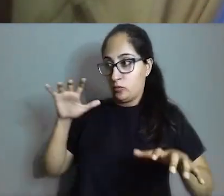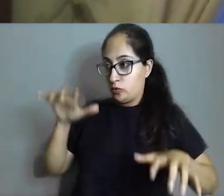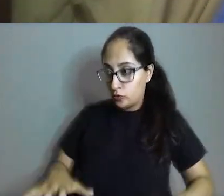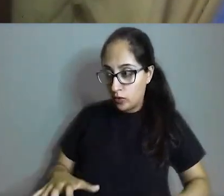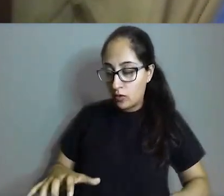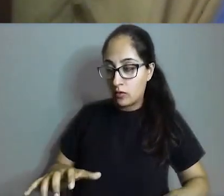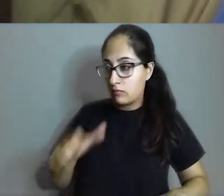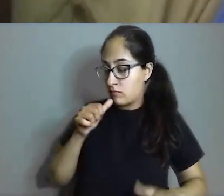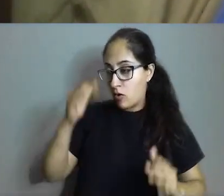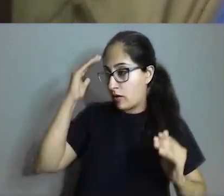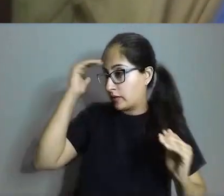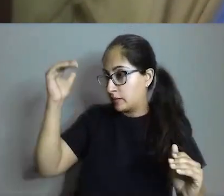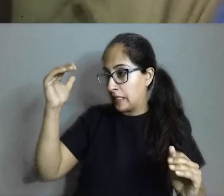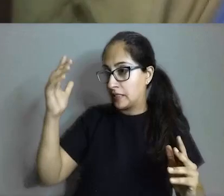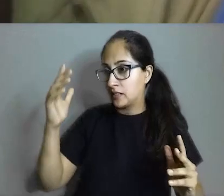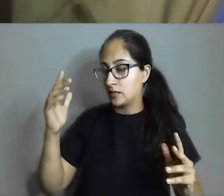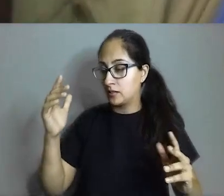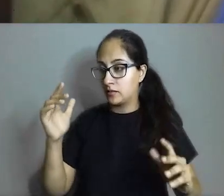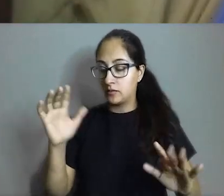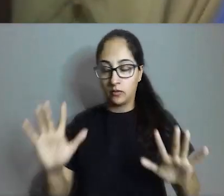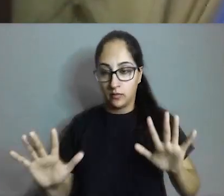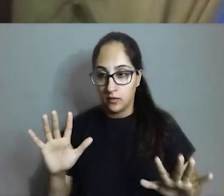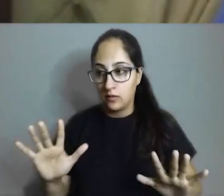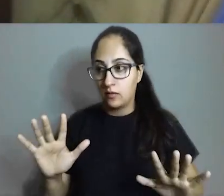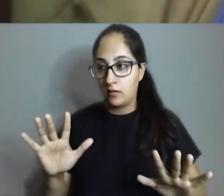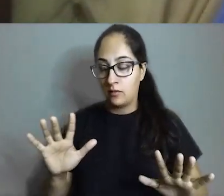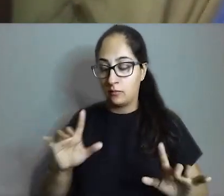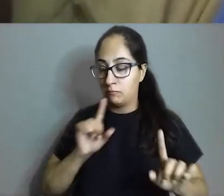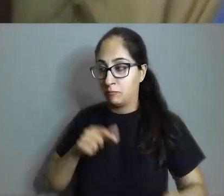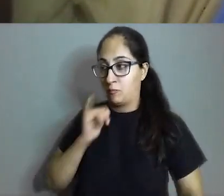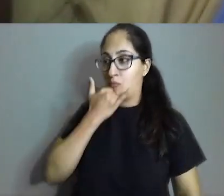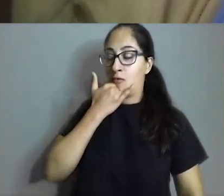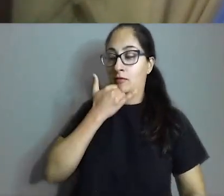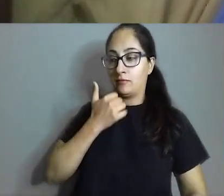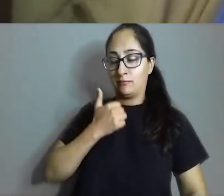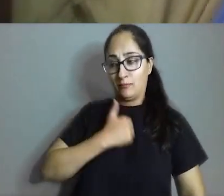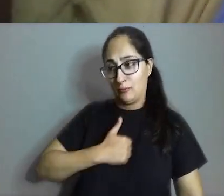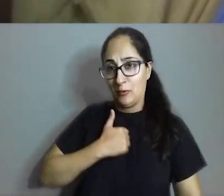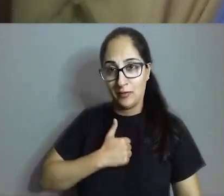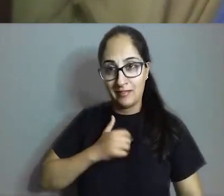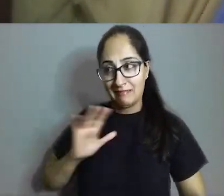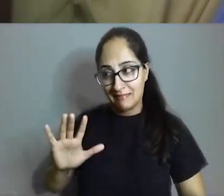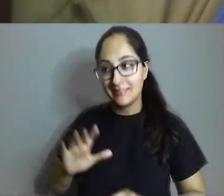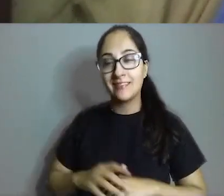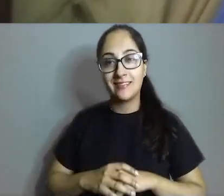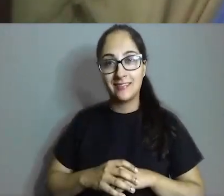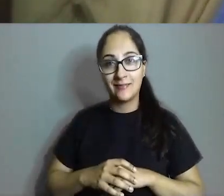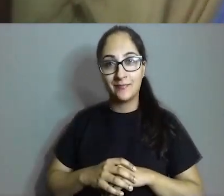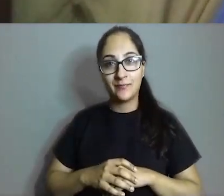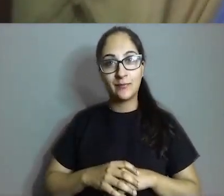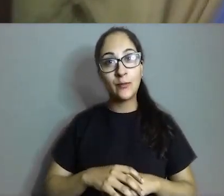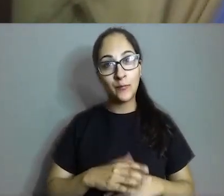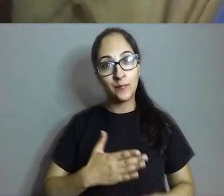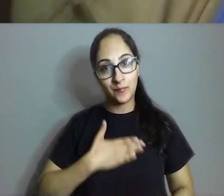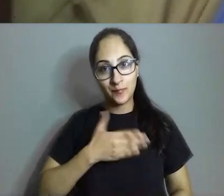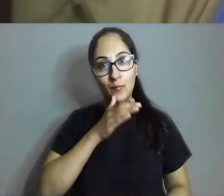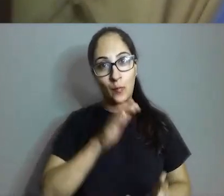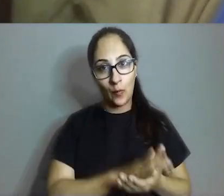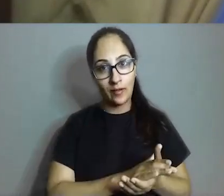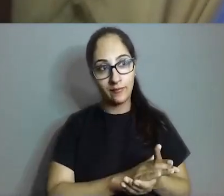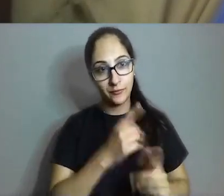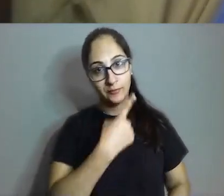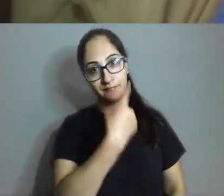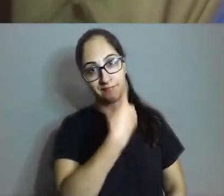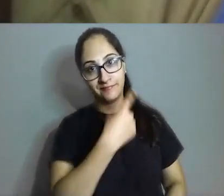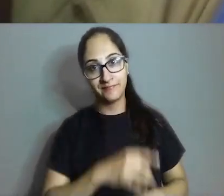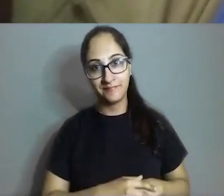and it was such a privilege. I was in so much shock that I had been asked. I wasn't actually sure what was happening, and I'm glad that I